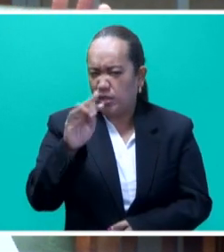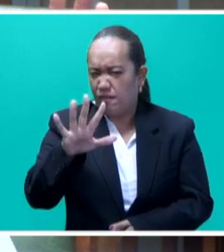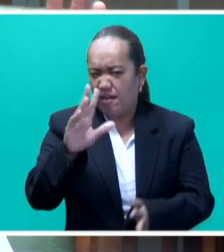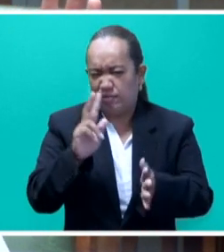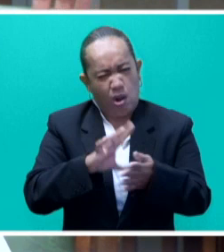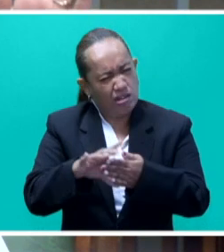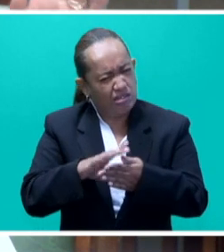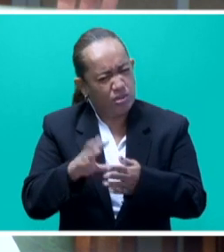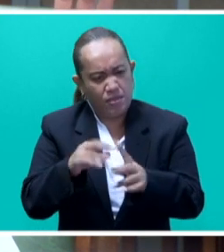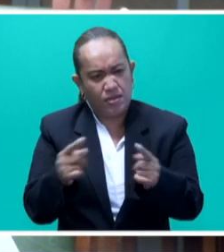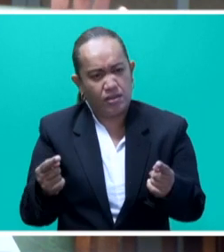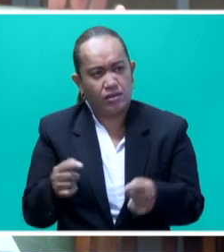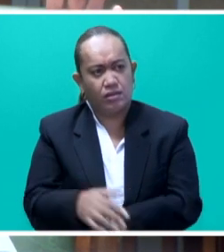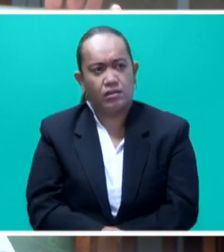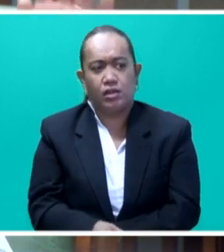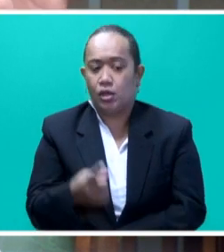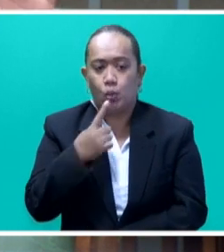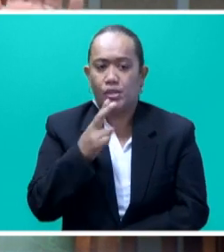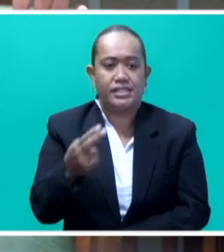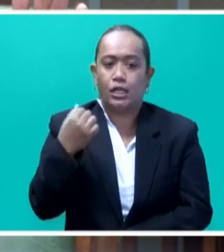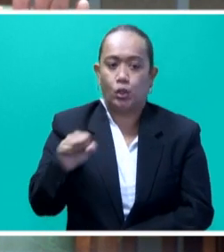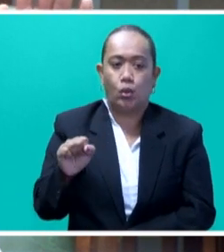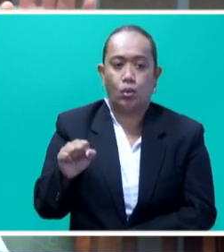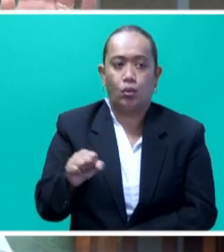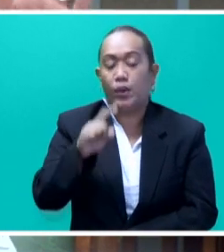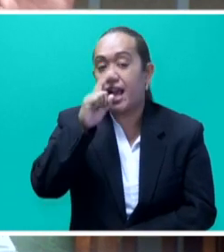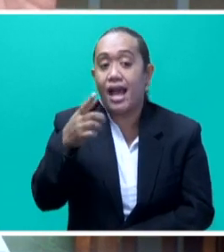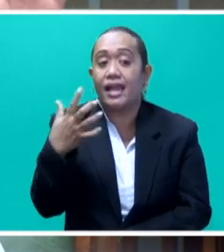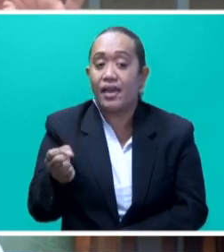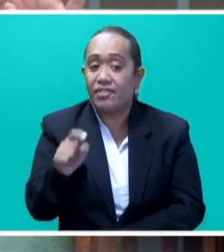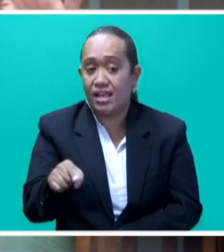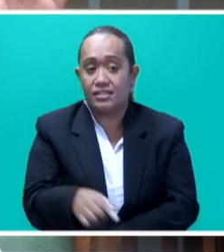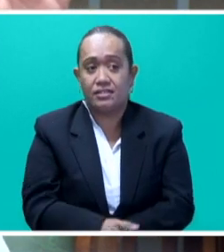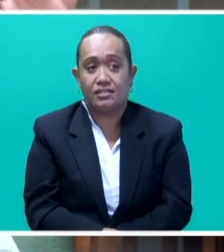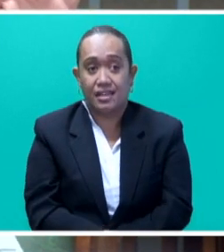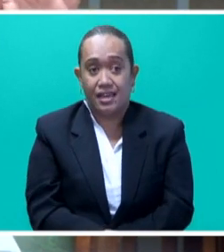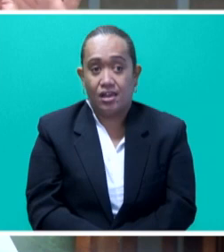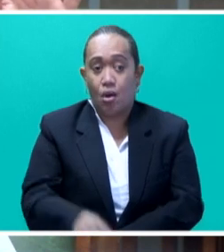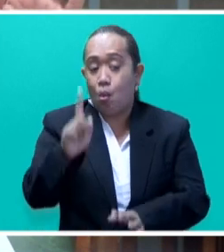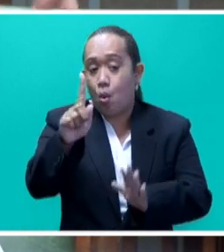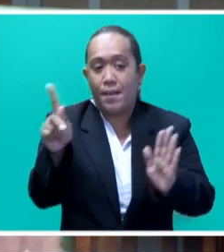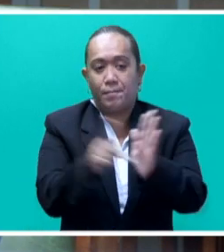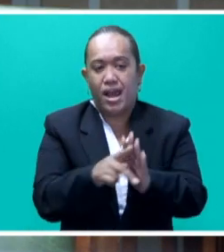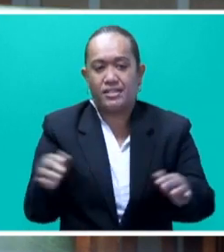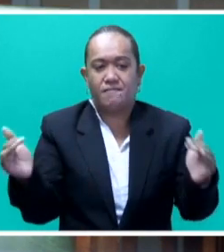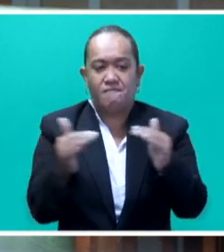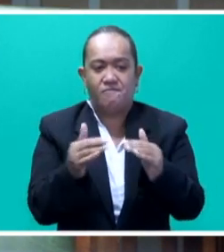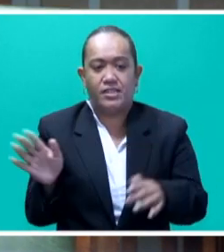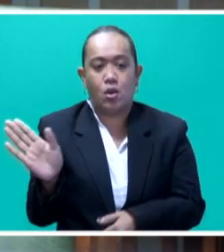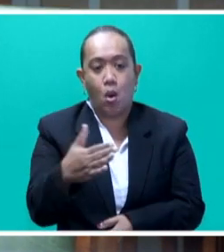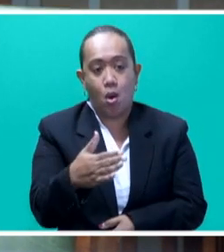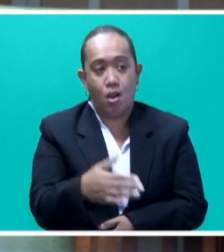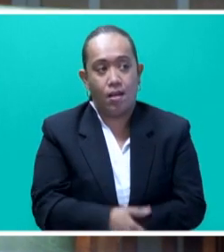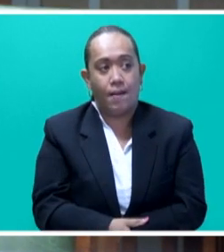visit. We said no. We cannot have a one price fits all, because